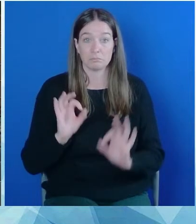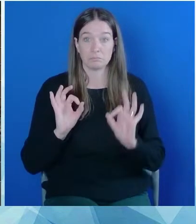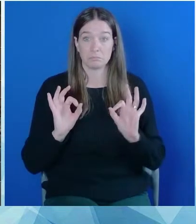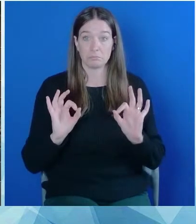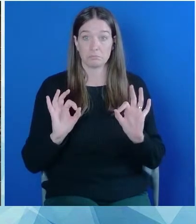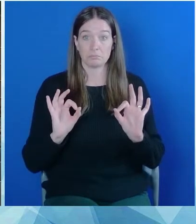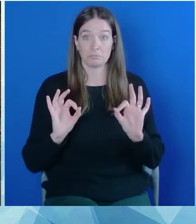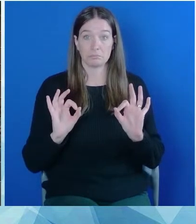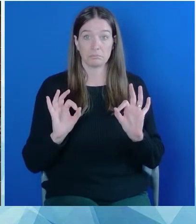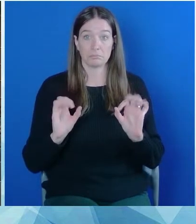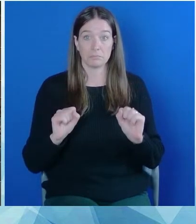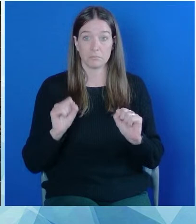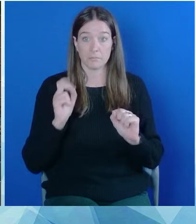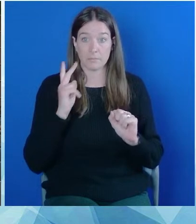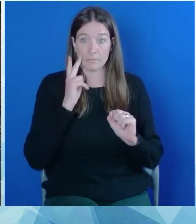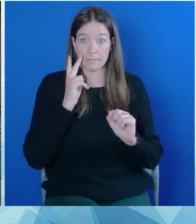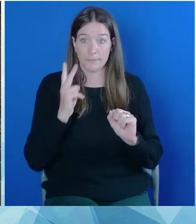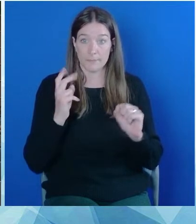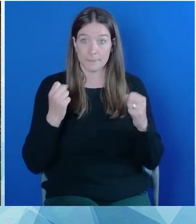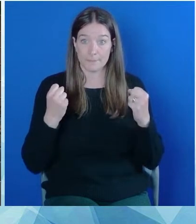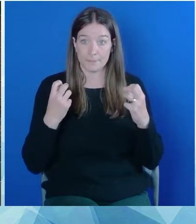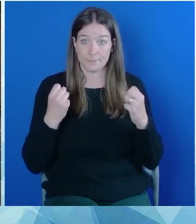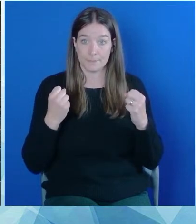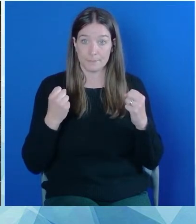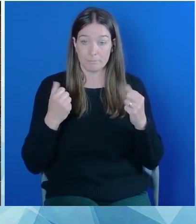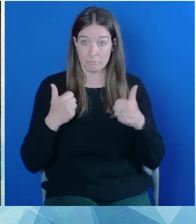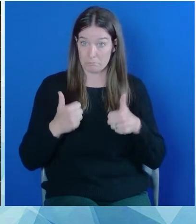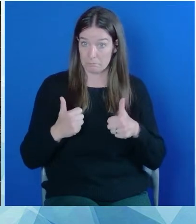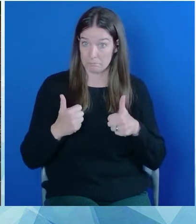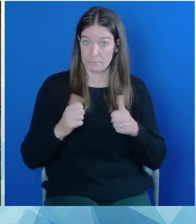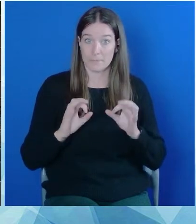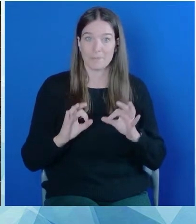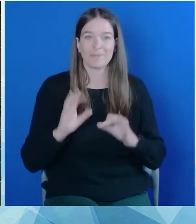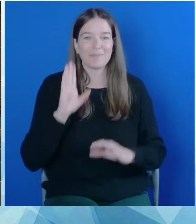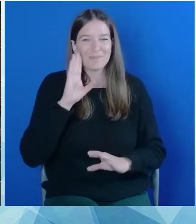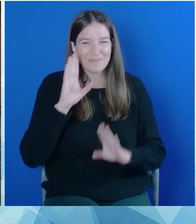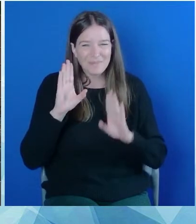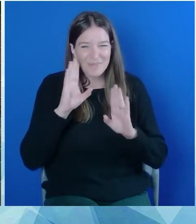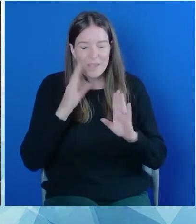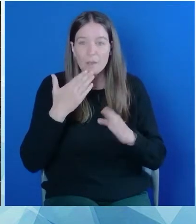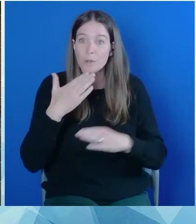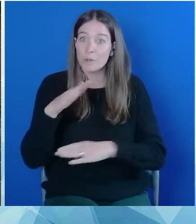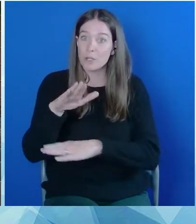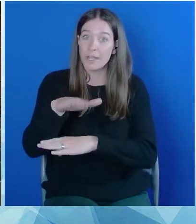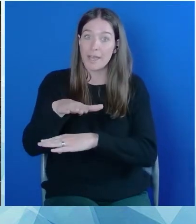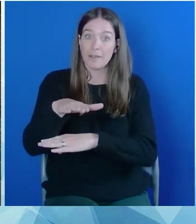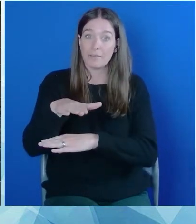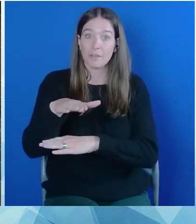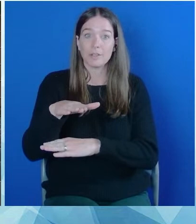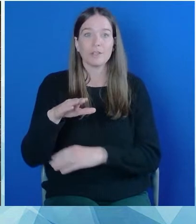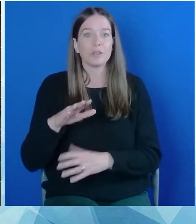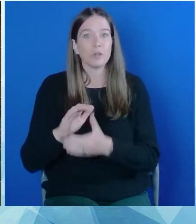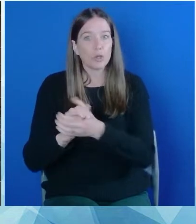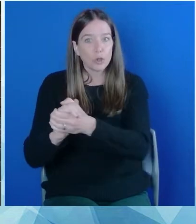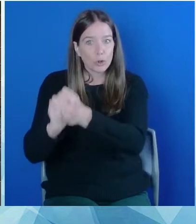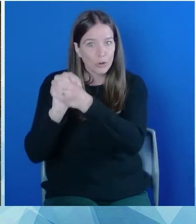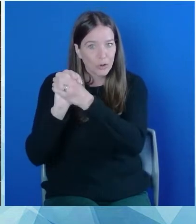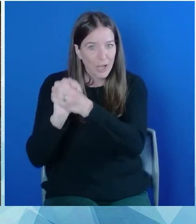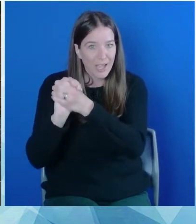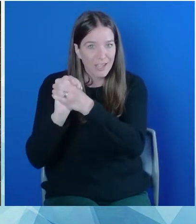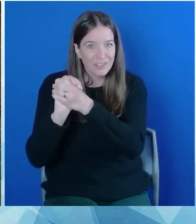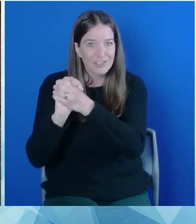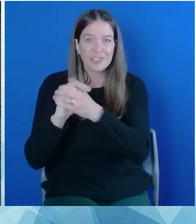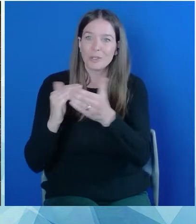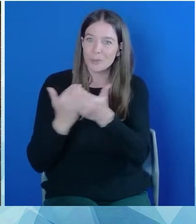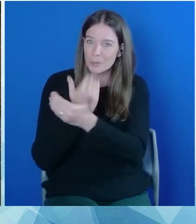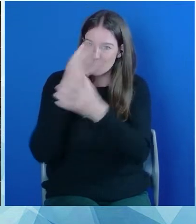why. Okay, checking my visibility here. I think, are we all good? Okay. Hello, everyone, and good afternoon. Congratulations to a